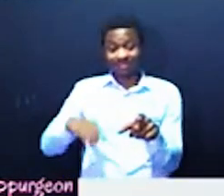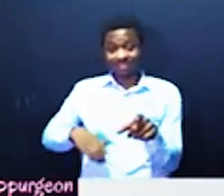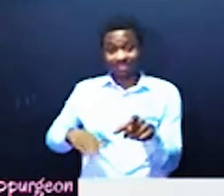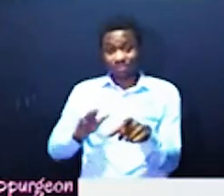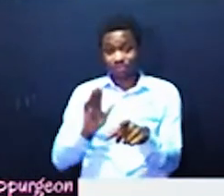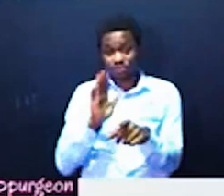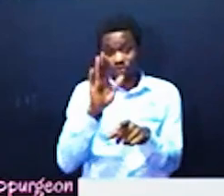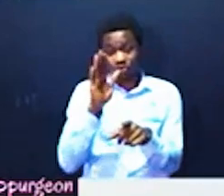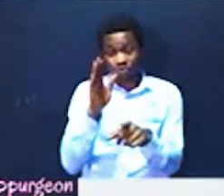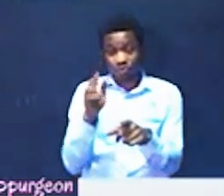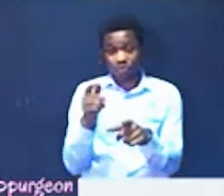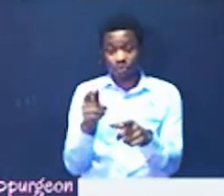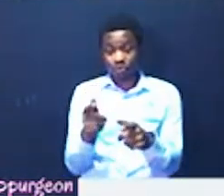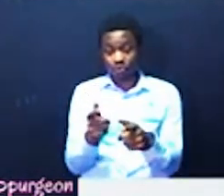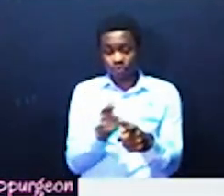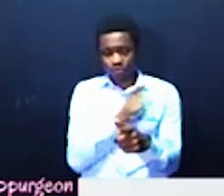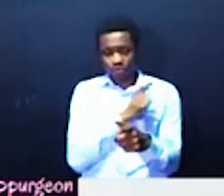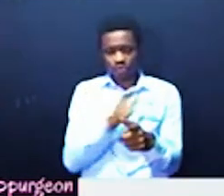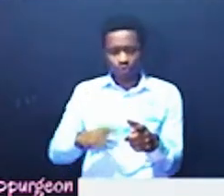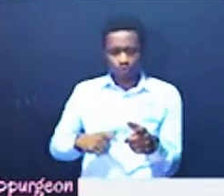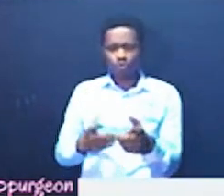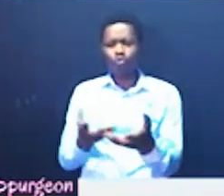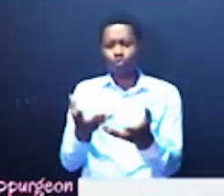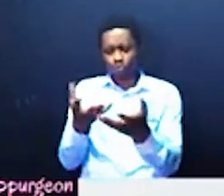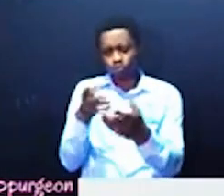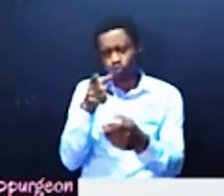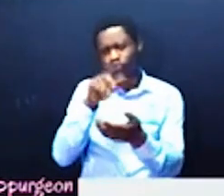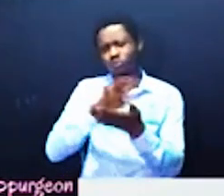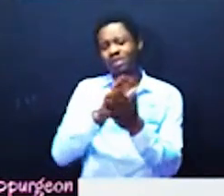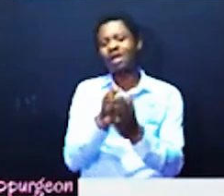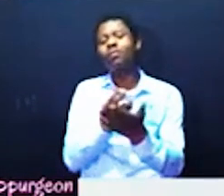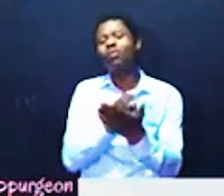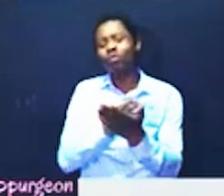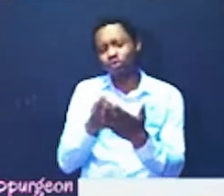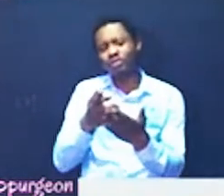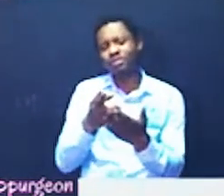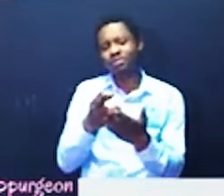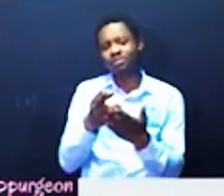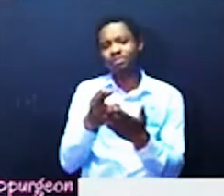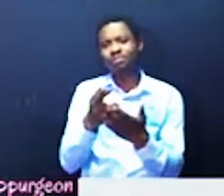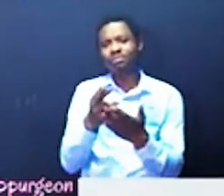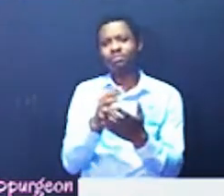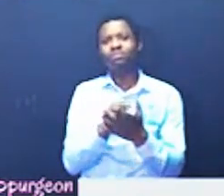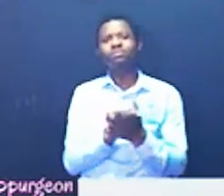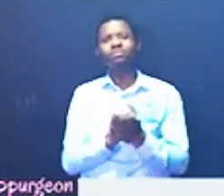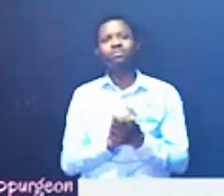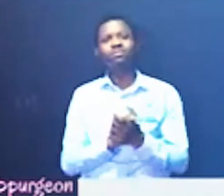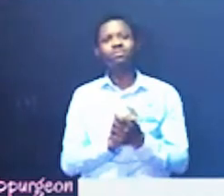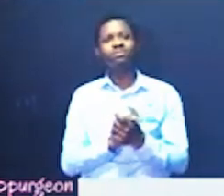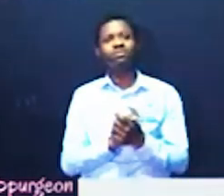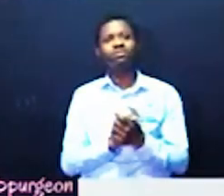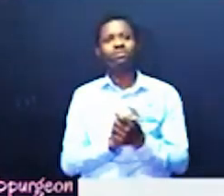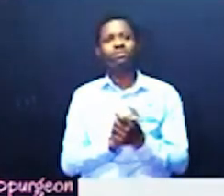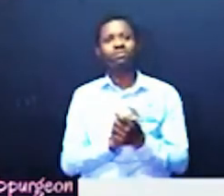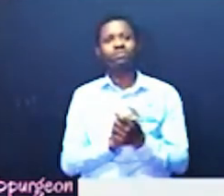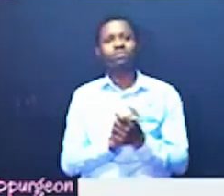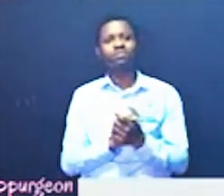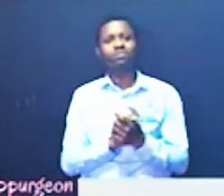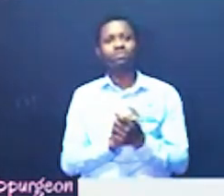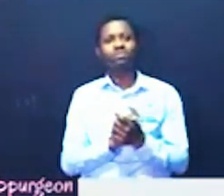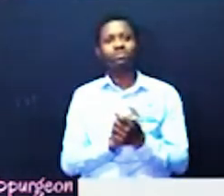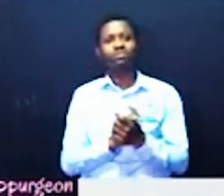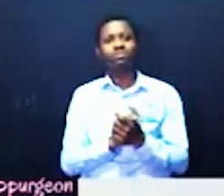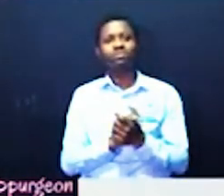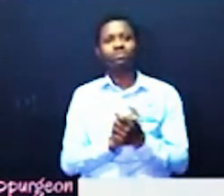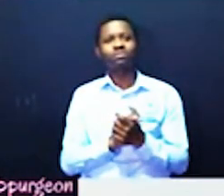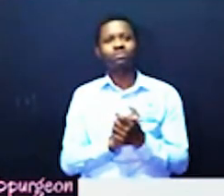would have it to be. Mama mabra bonyina enye kronkron senye Christo muura no epe. Shall saints be